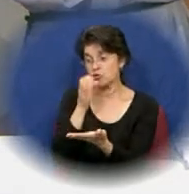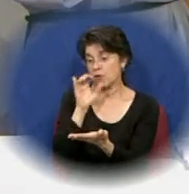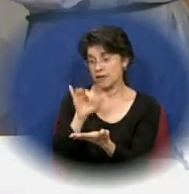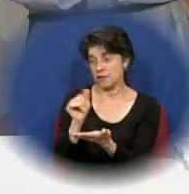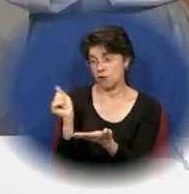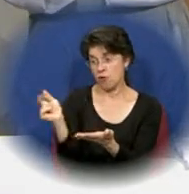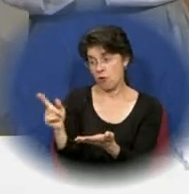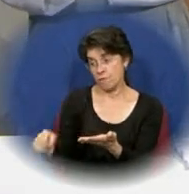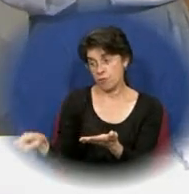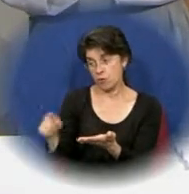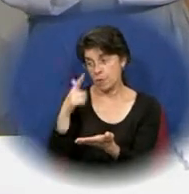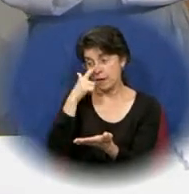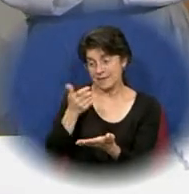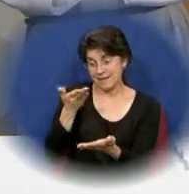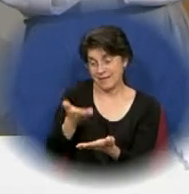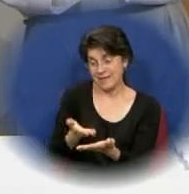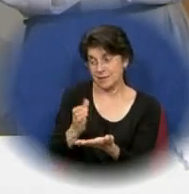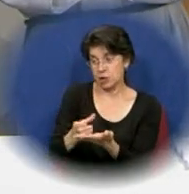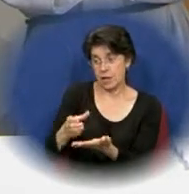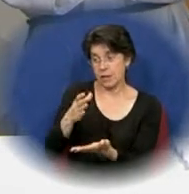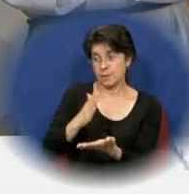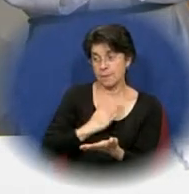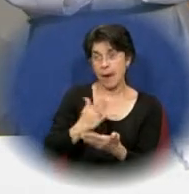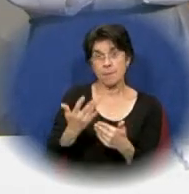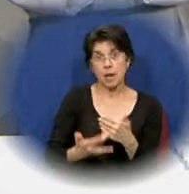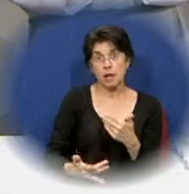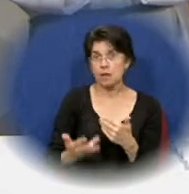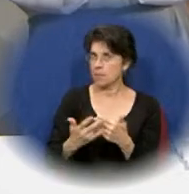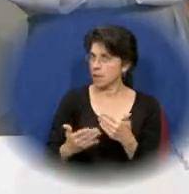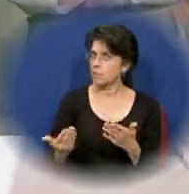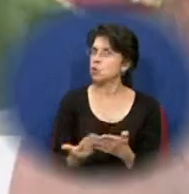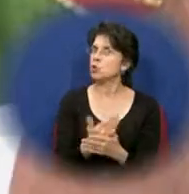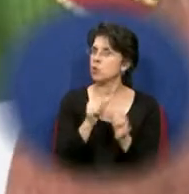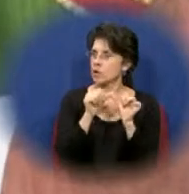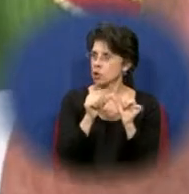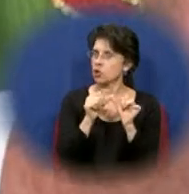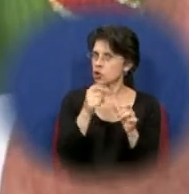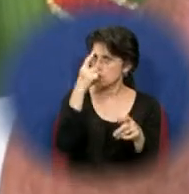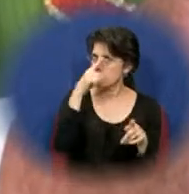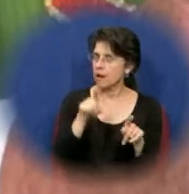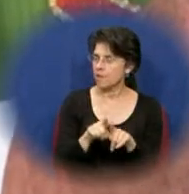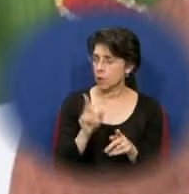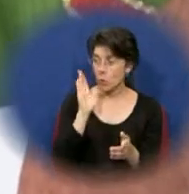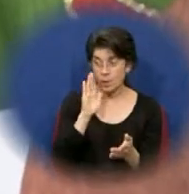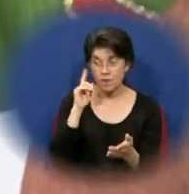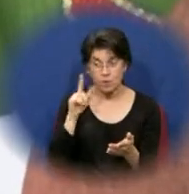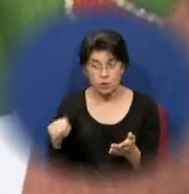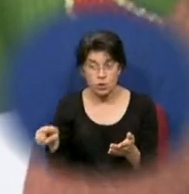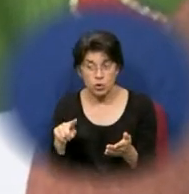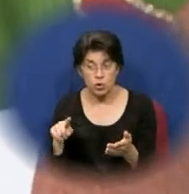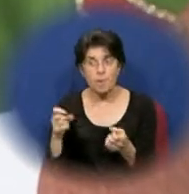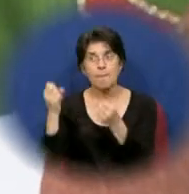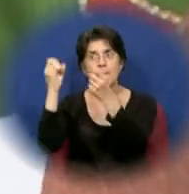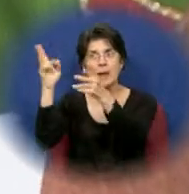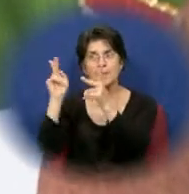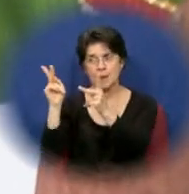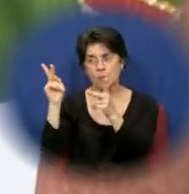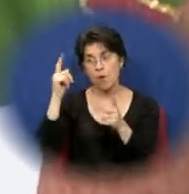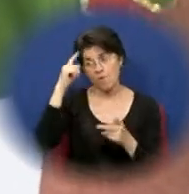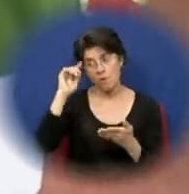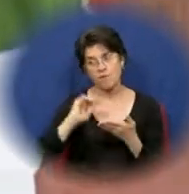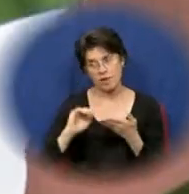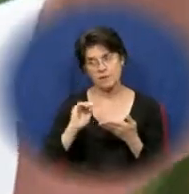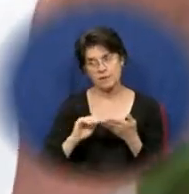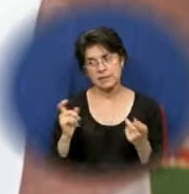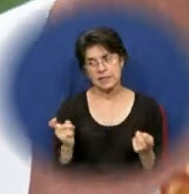it. For this is the chalice of my blood, the blood of the new and eternal covenant, which will be poured out for you and for many for the forgiveness of